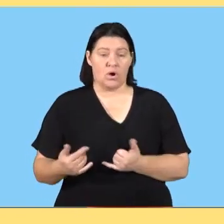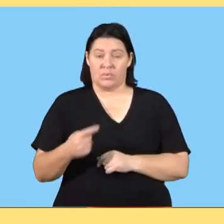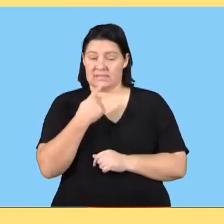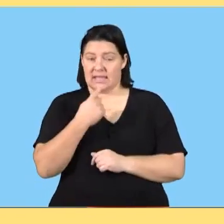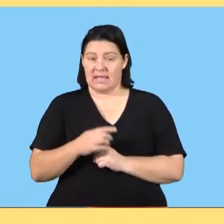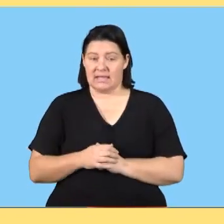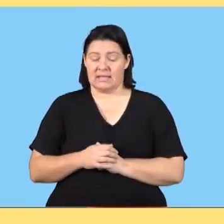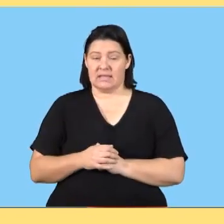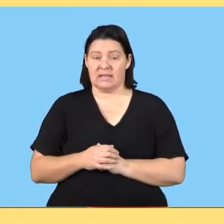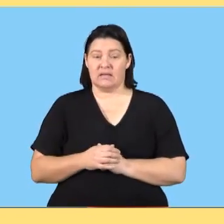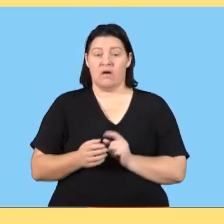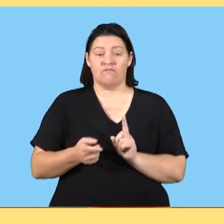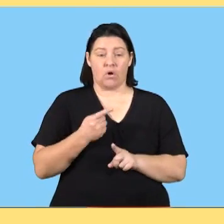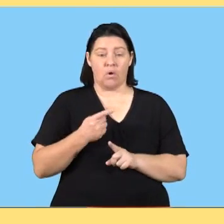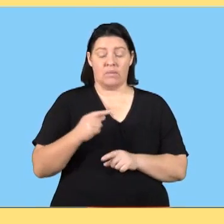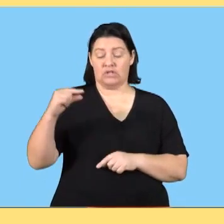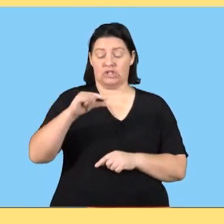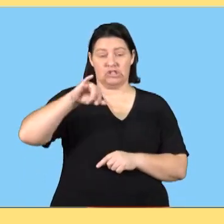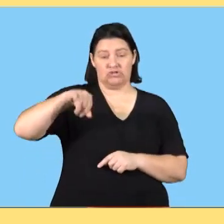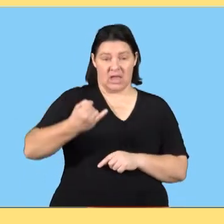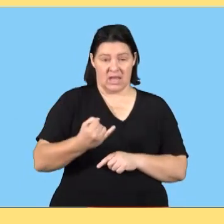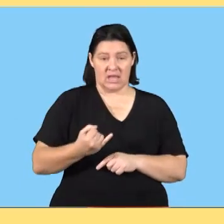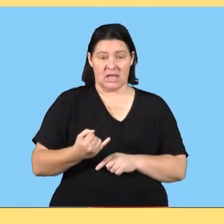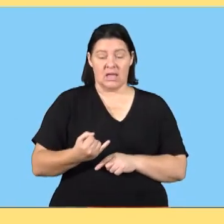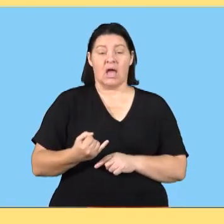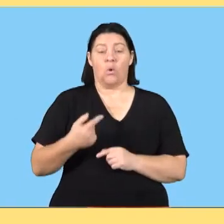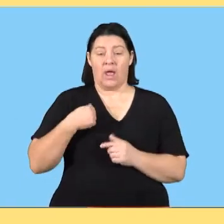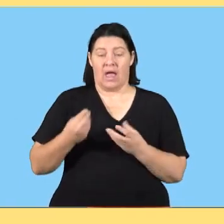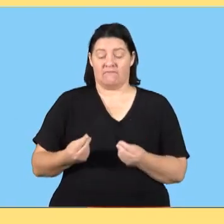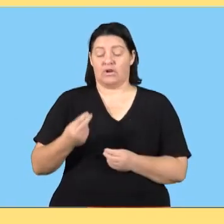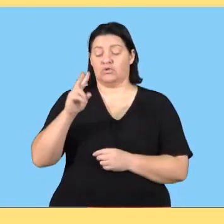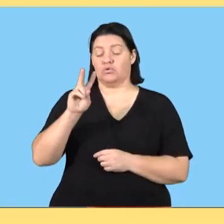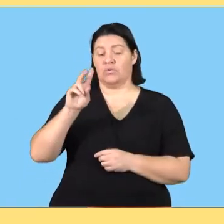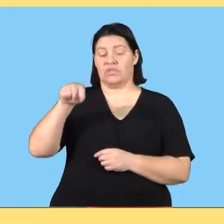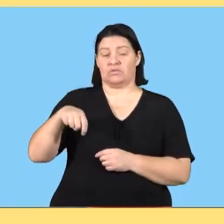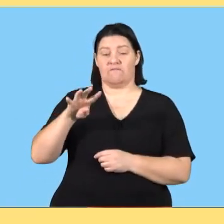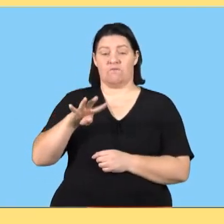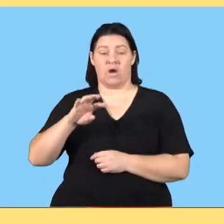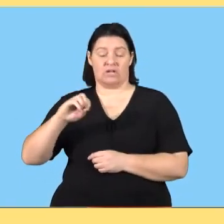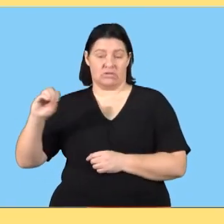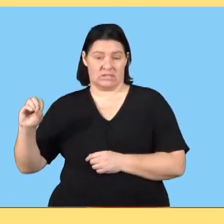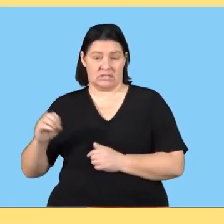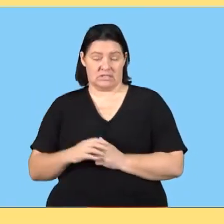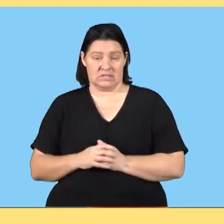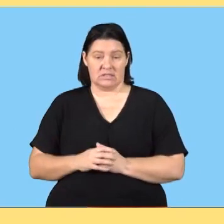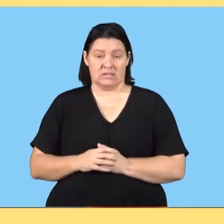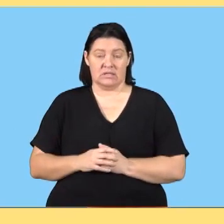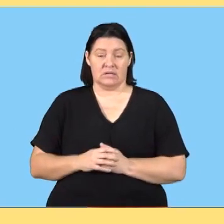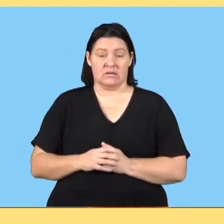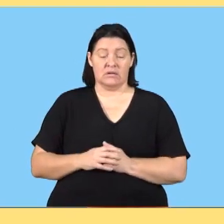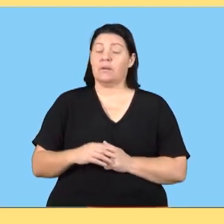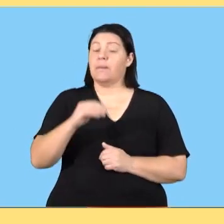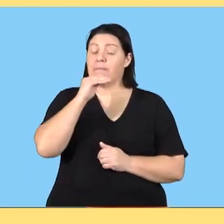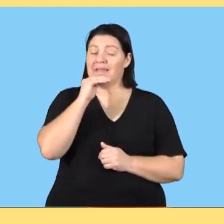here and we're now saying from the GJ, we now have the 2,400. What we have there, the